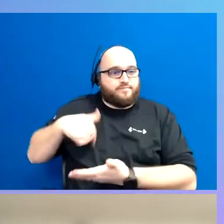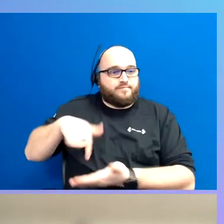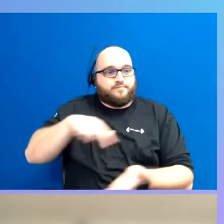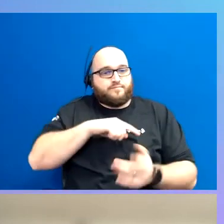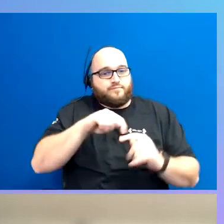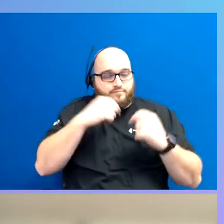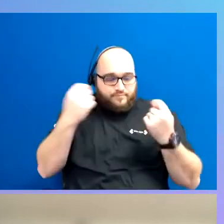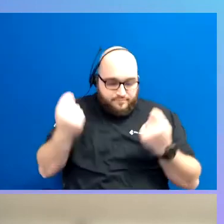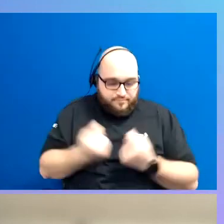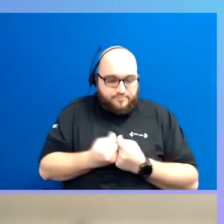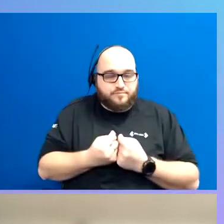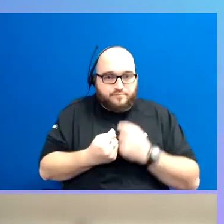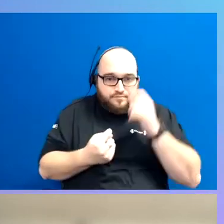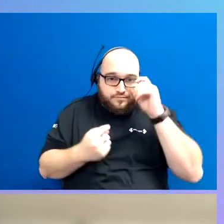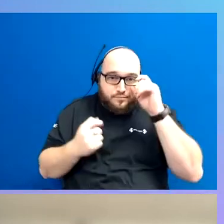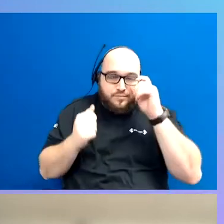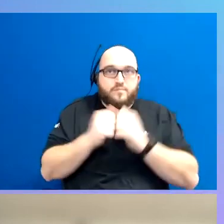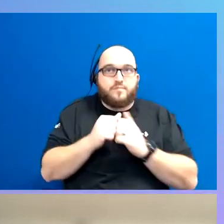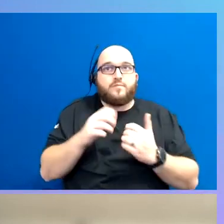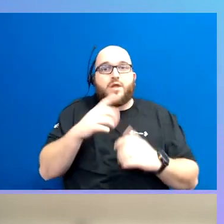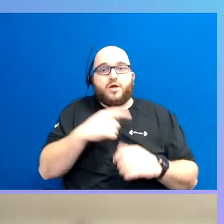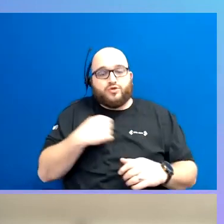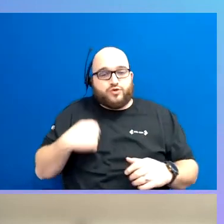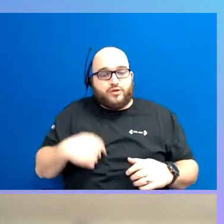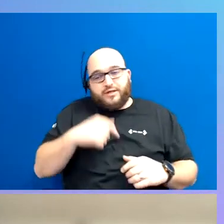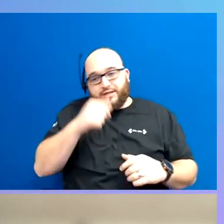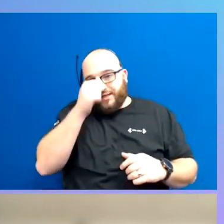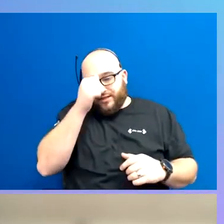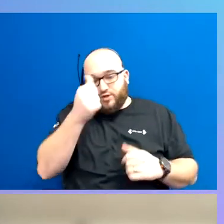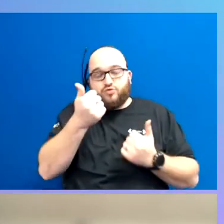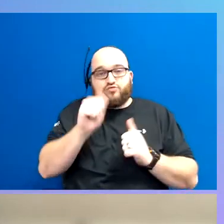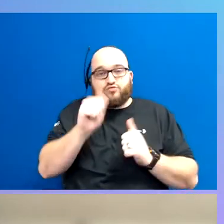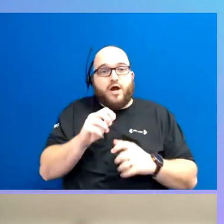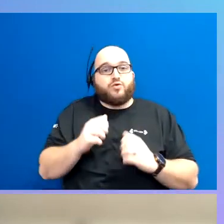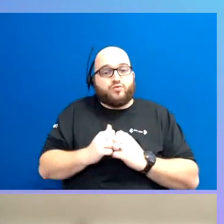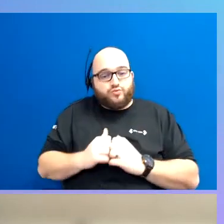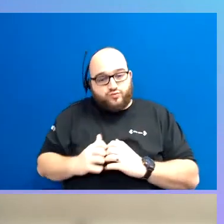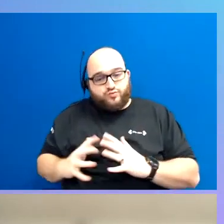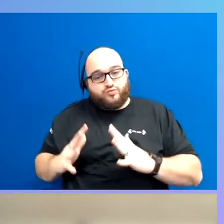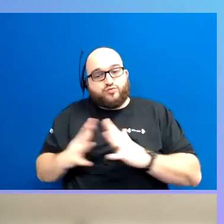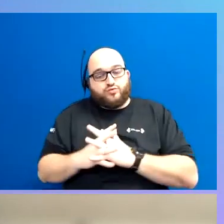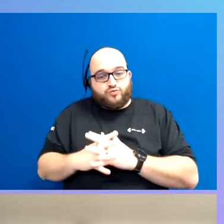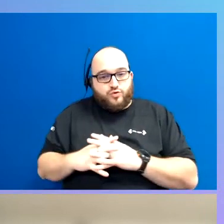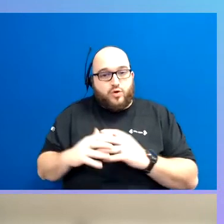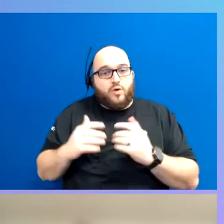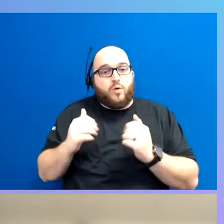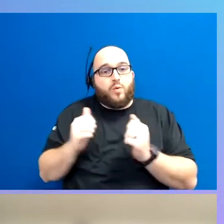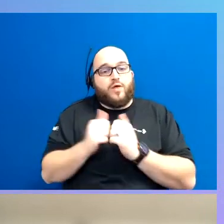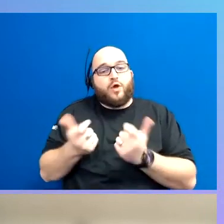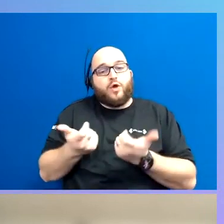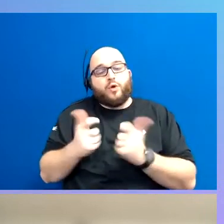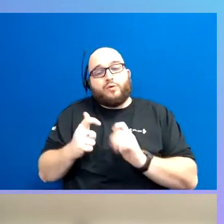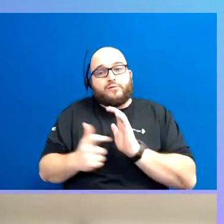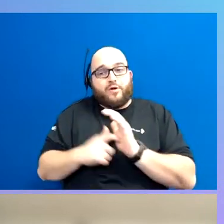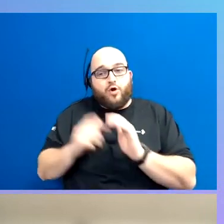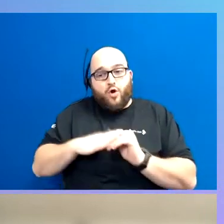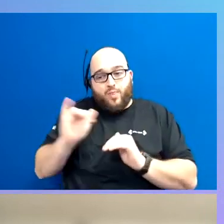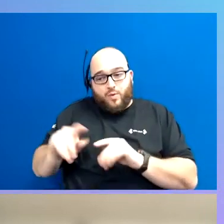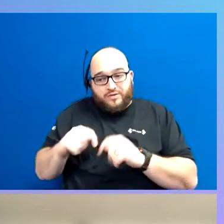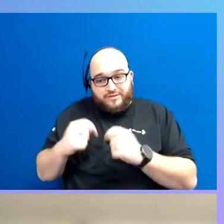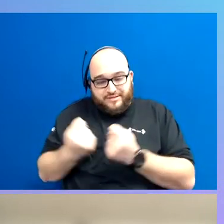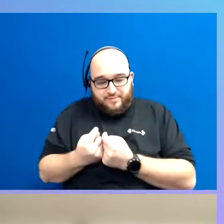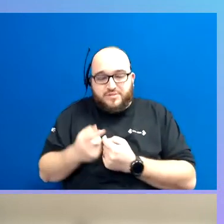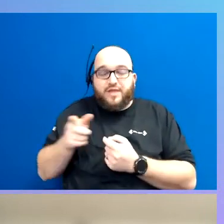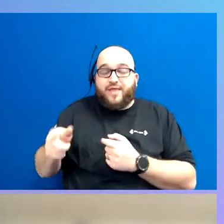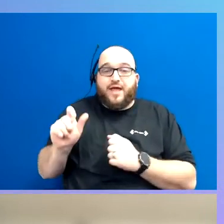offshored a lot in China and India, and trying to get that in place when there's huge demands on them. And there was definitely no blame on the teams. They're just